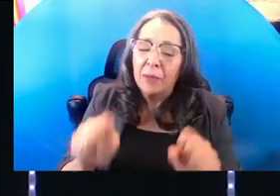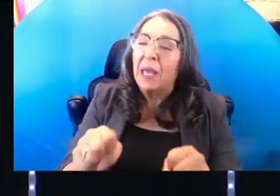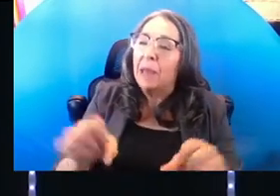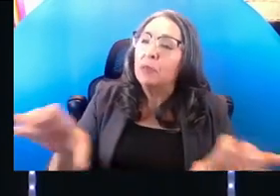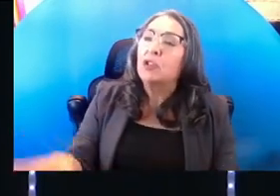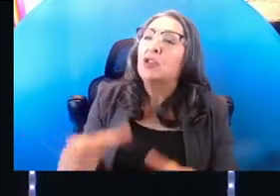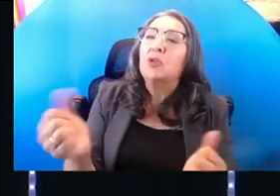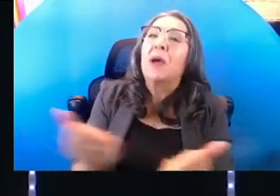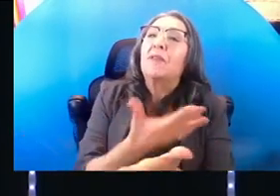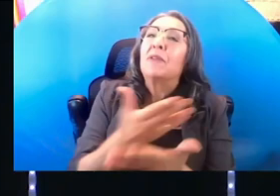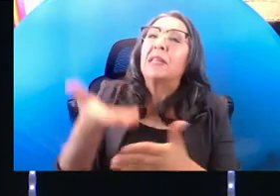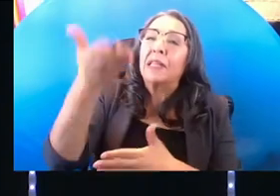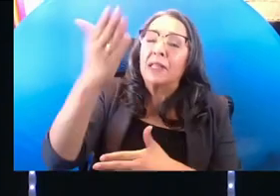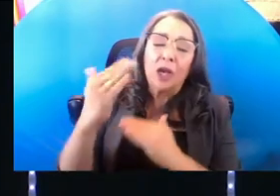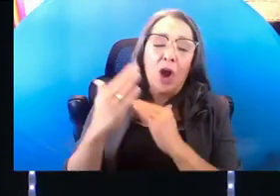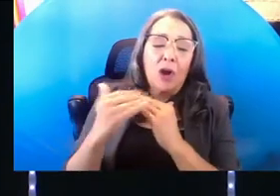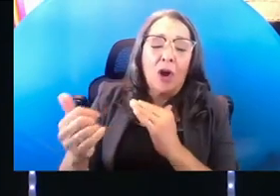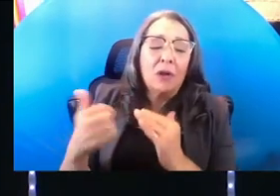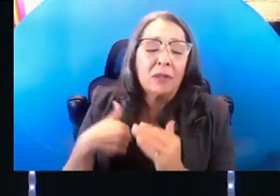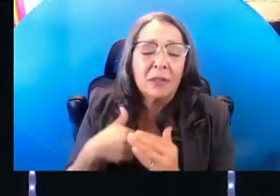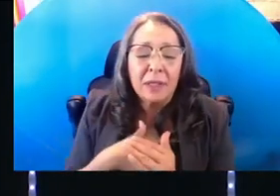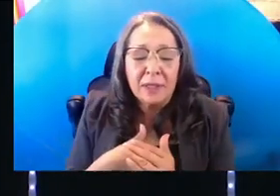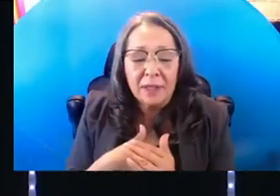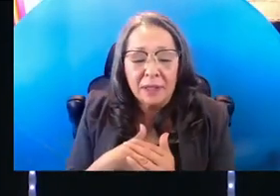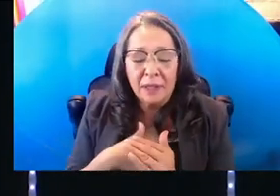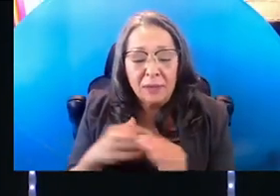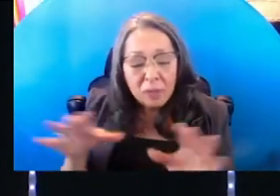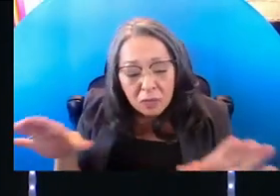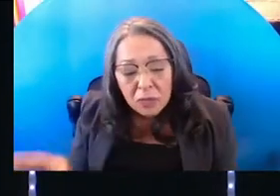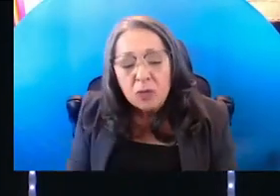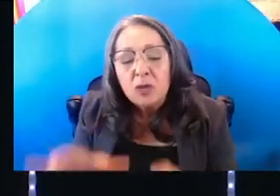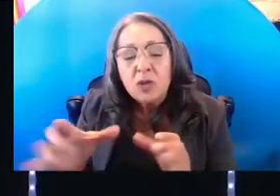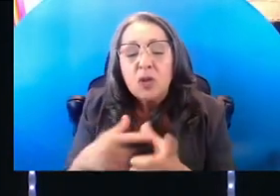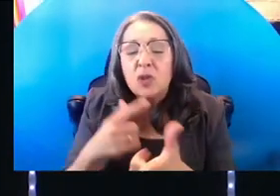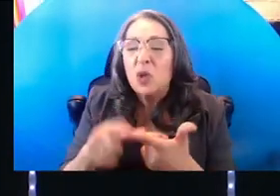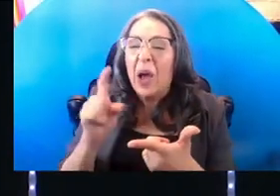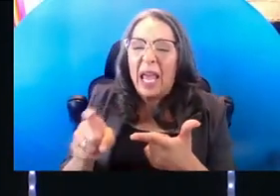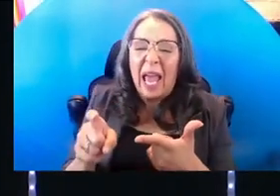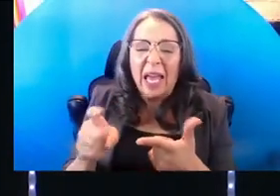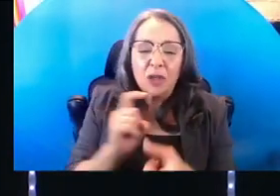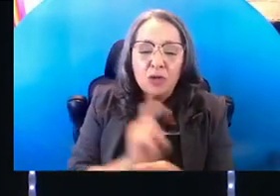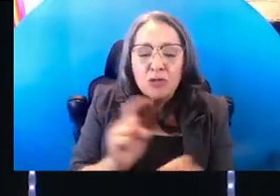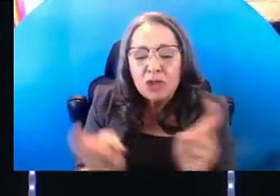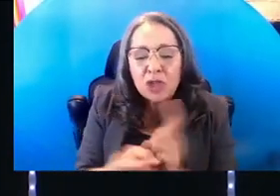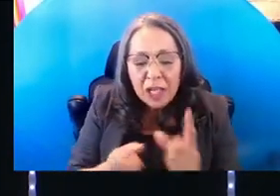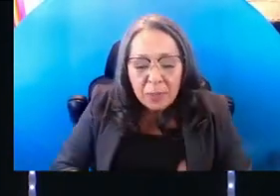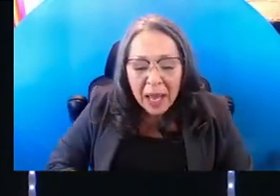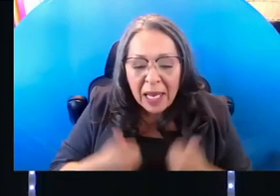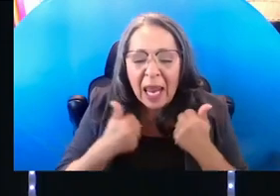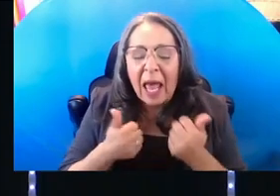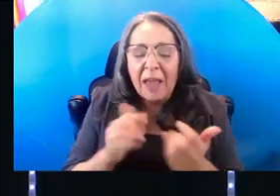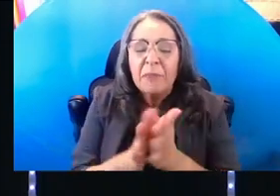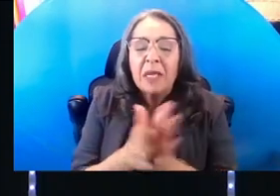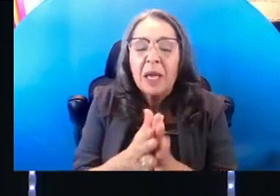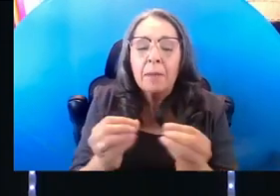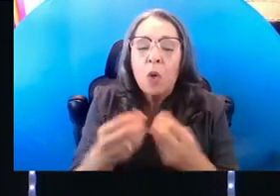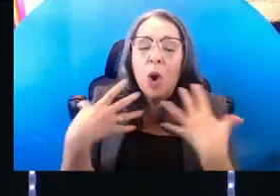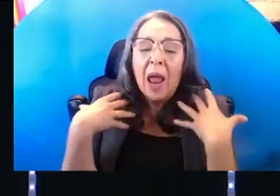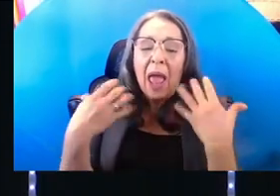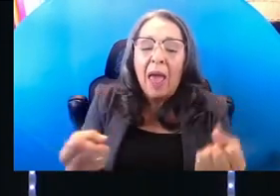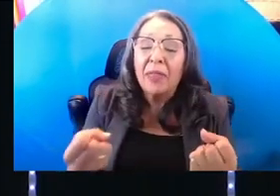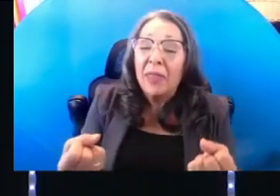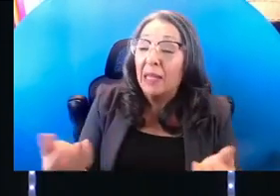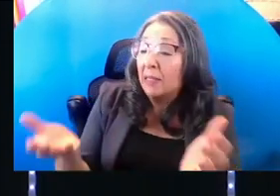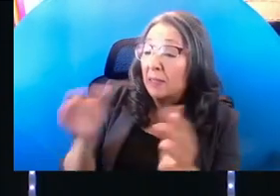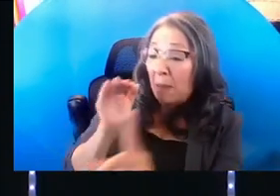health is a part of that. And so I knew I had to make some changes and make healthier habits. And so I asked Pat to help me. He was actually looking for a gym partner at the time, and so